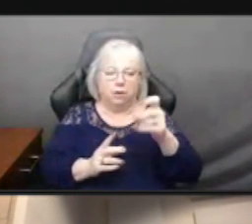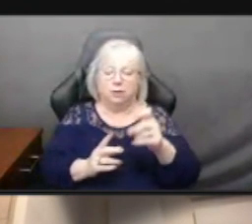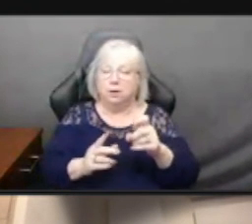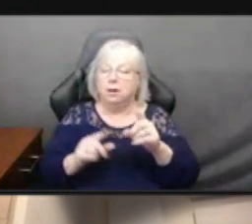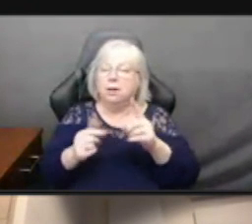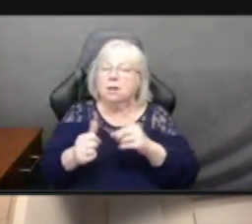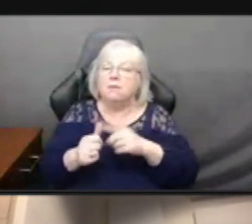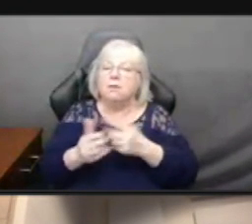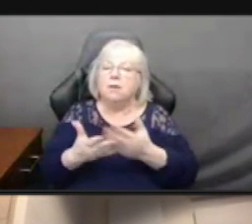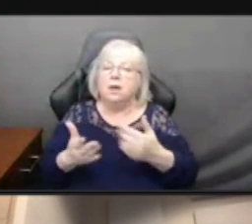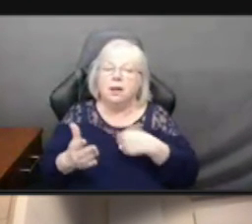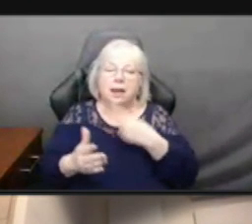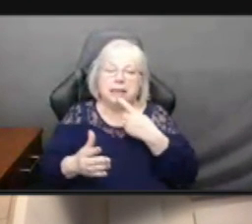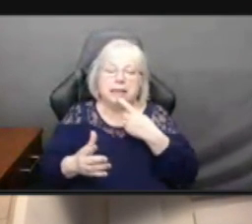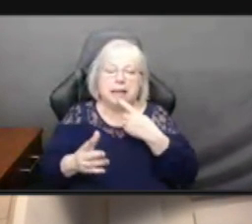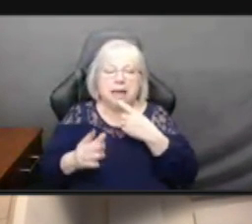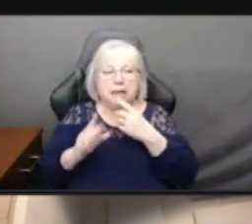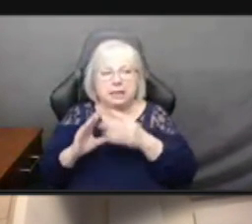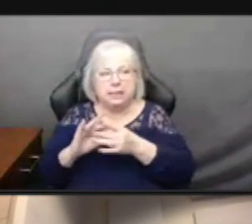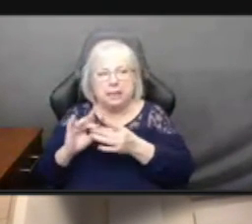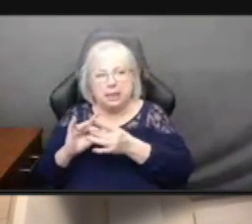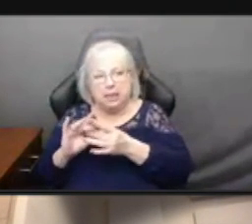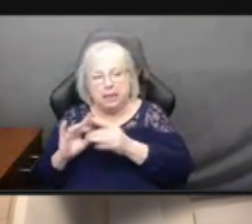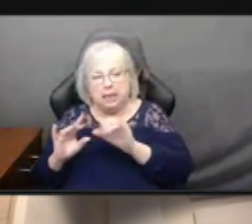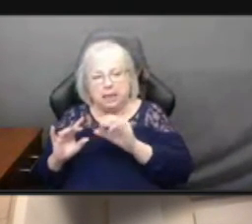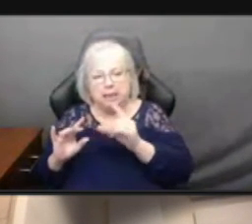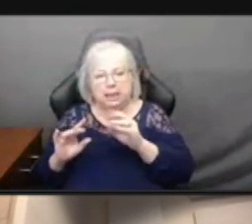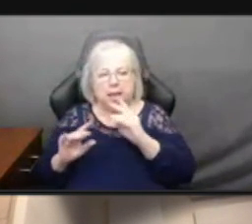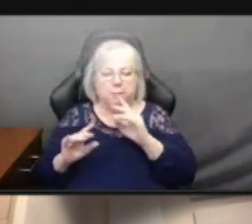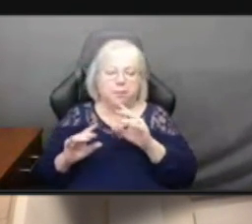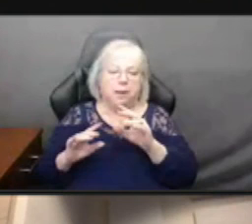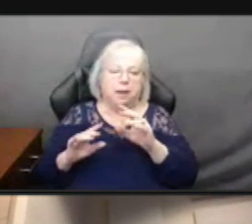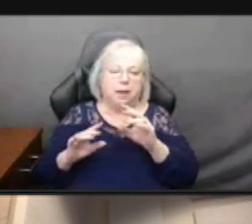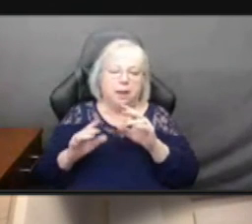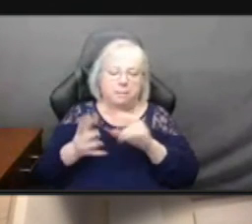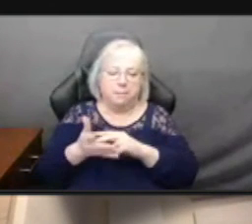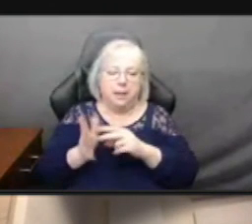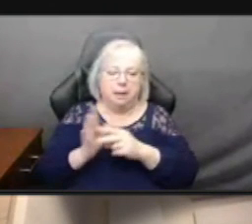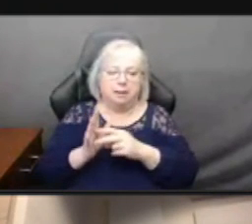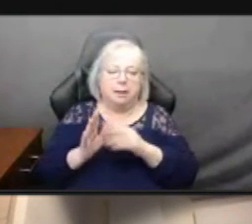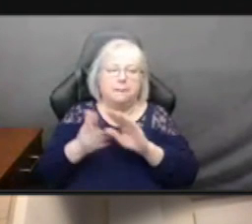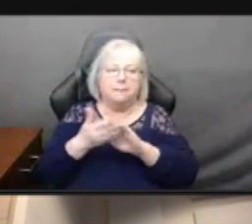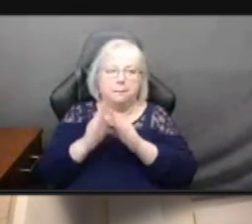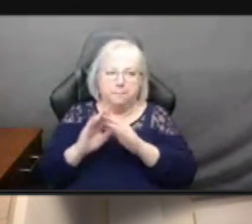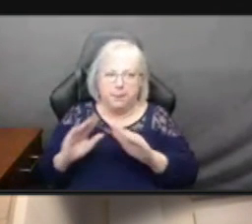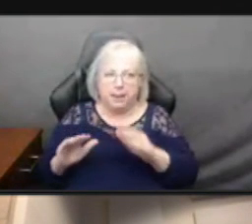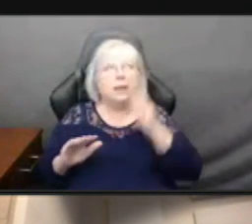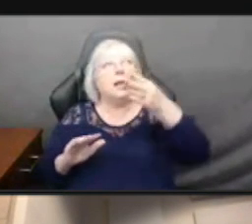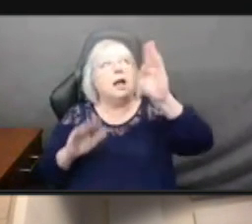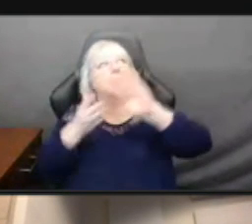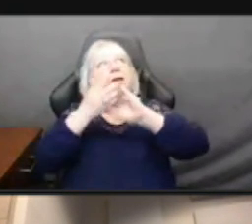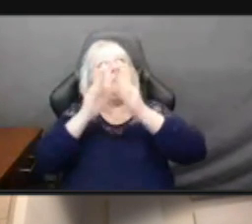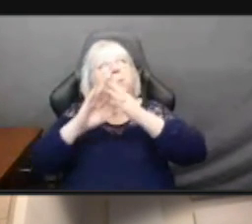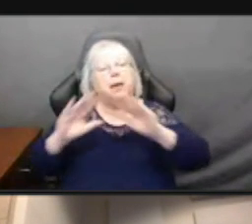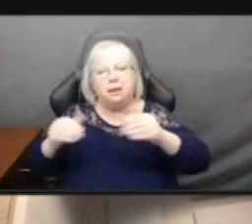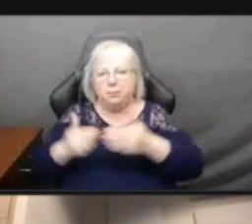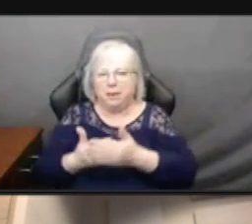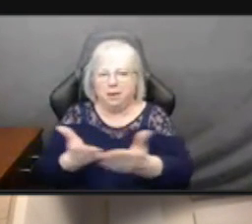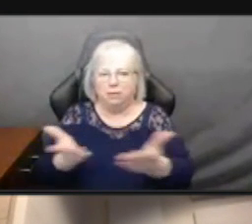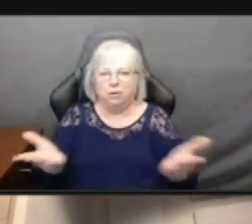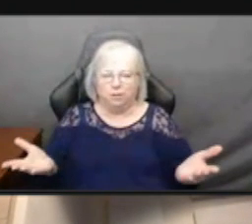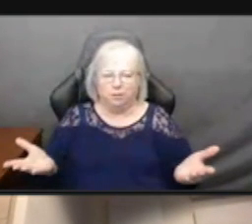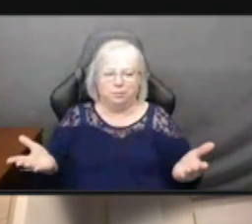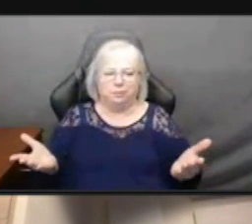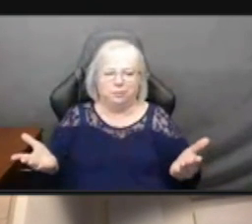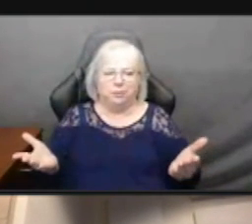was, Assalamu alaikum. Assalamu alaikum means peace, God's peace be unto you.